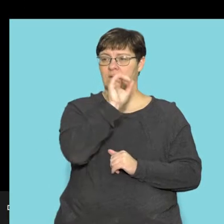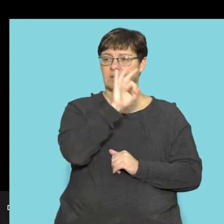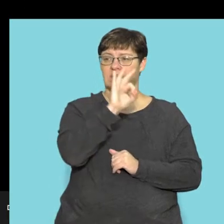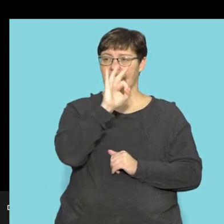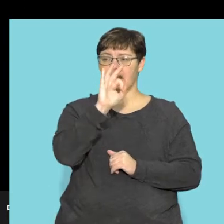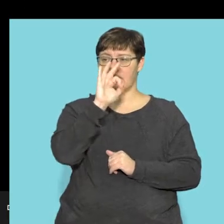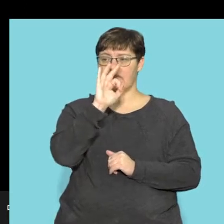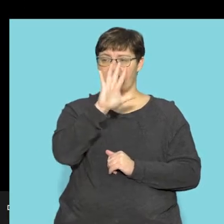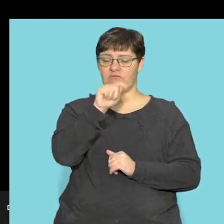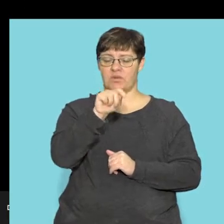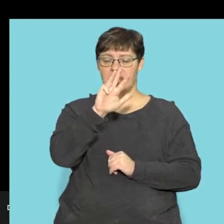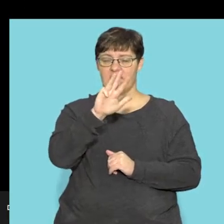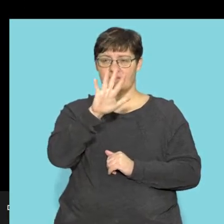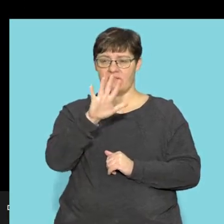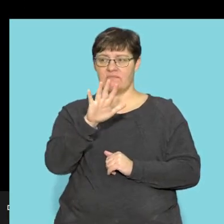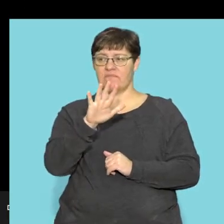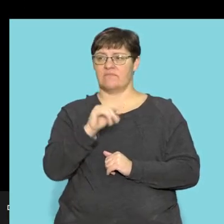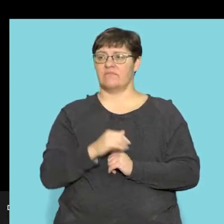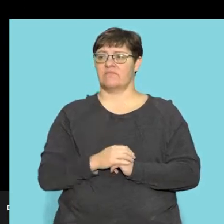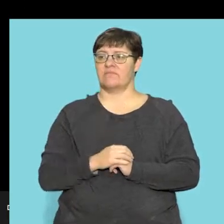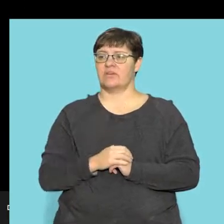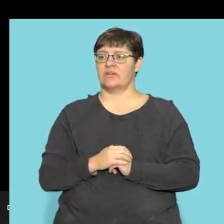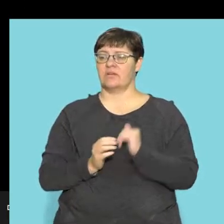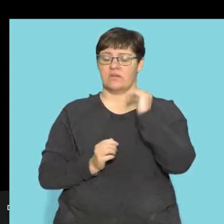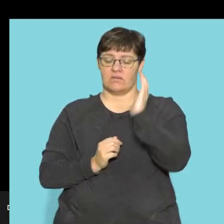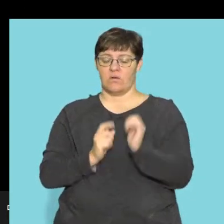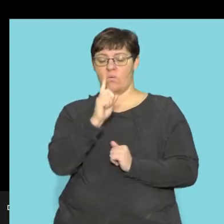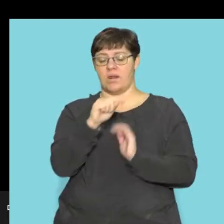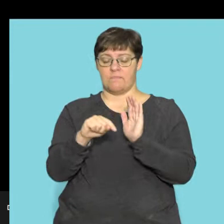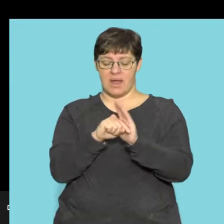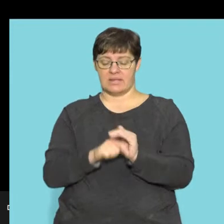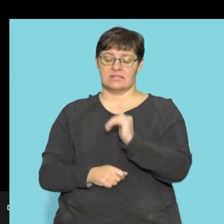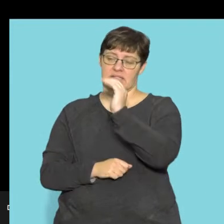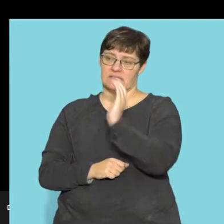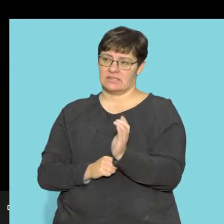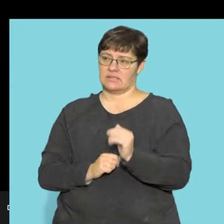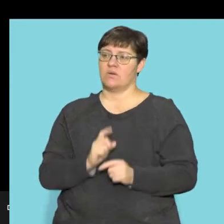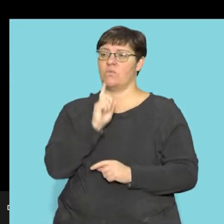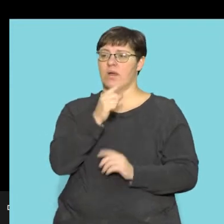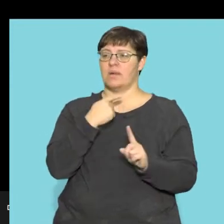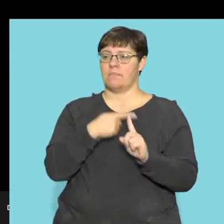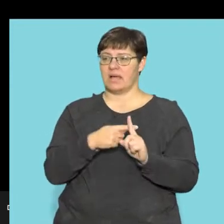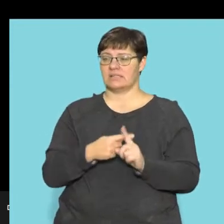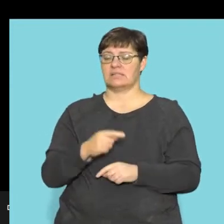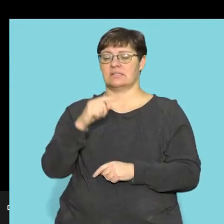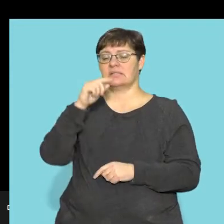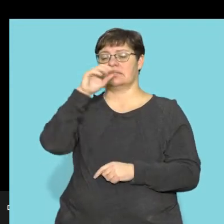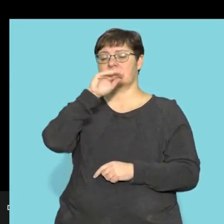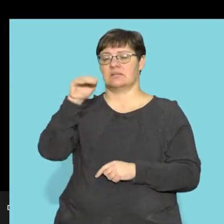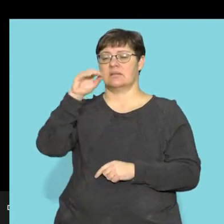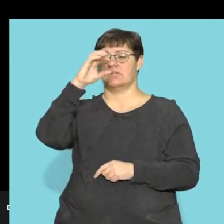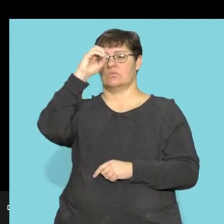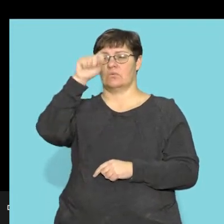1335.95, open the bracket, 1 minus another bracket, 1 plus, this is